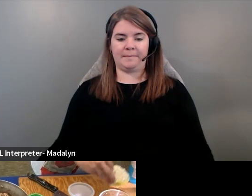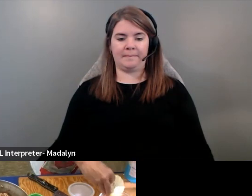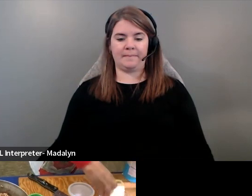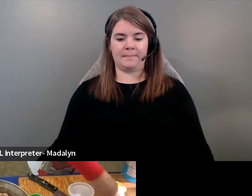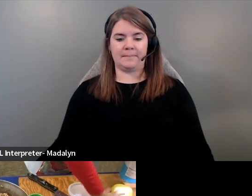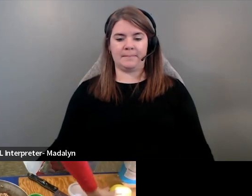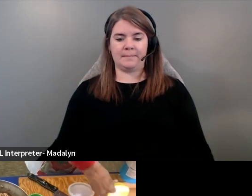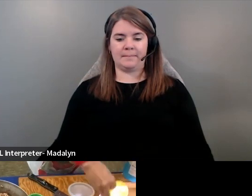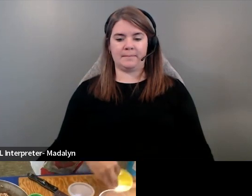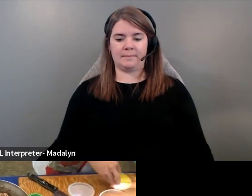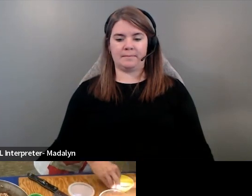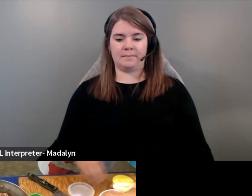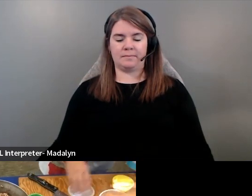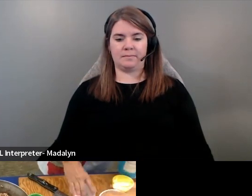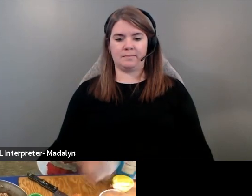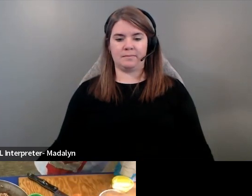Put it in a bowl.